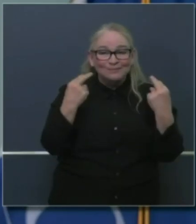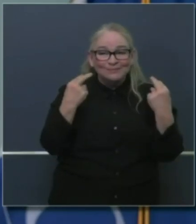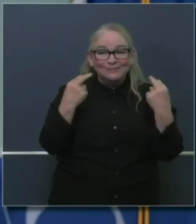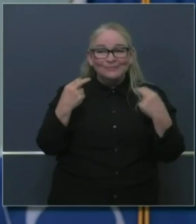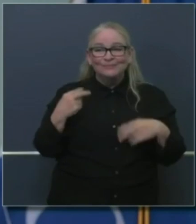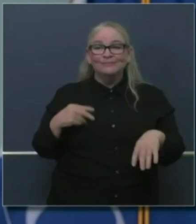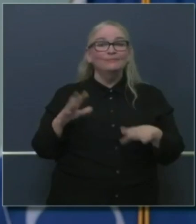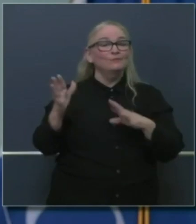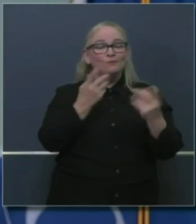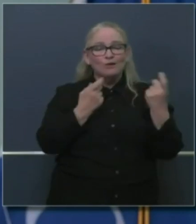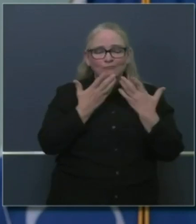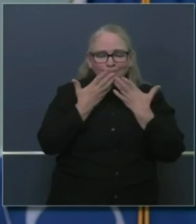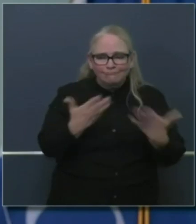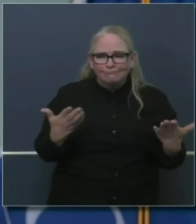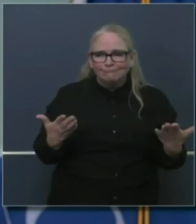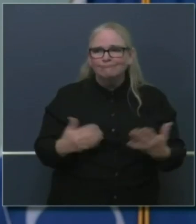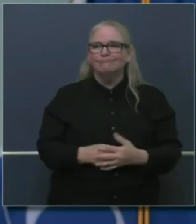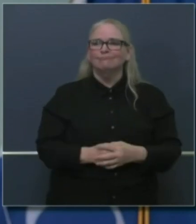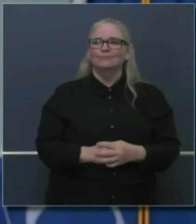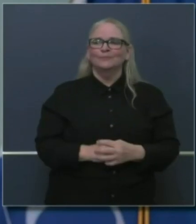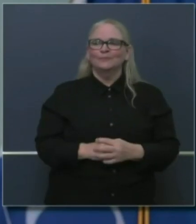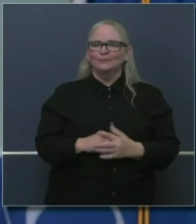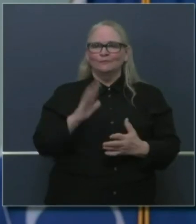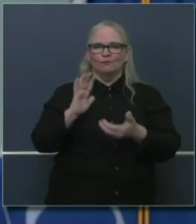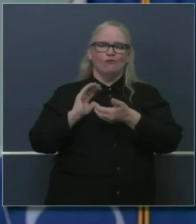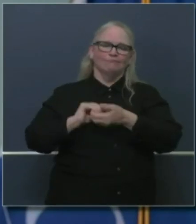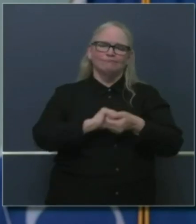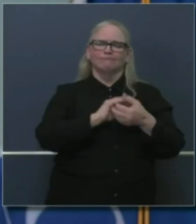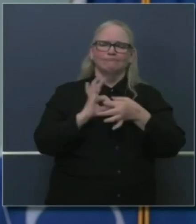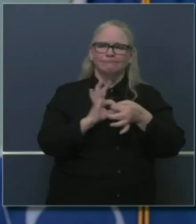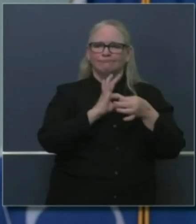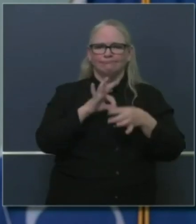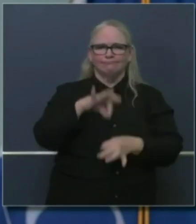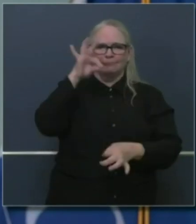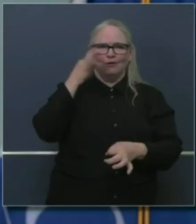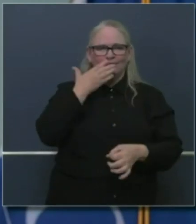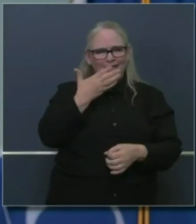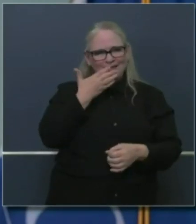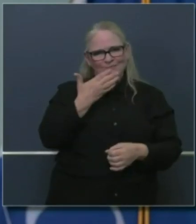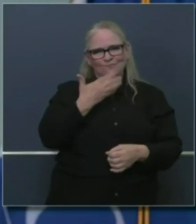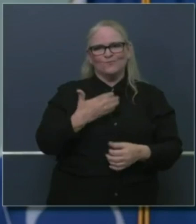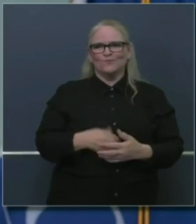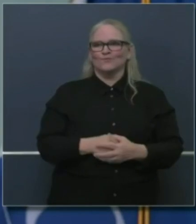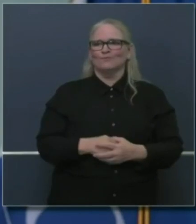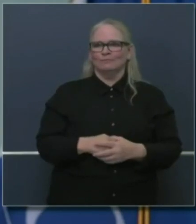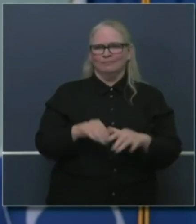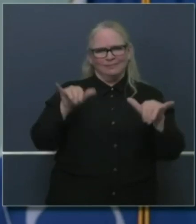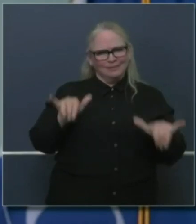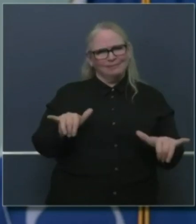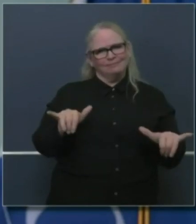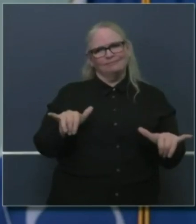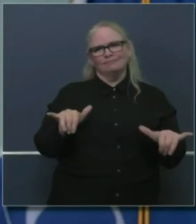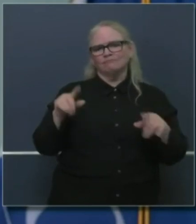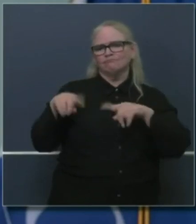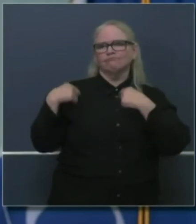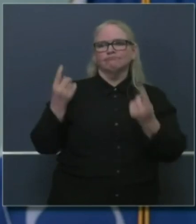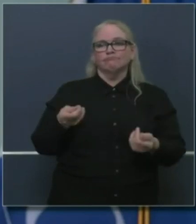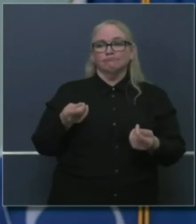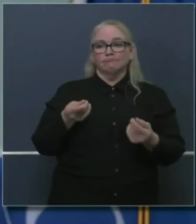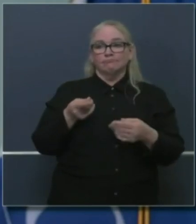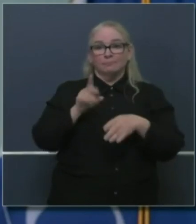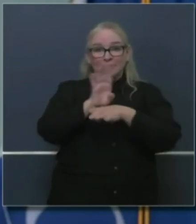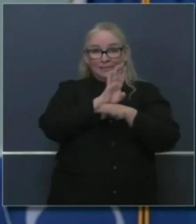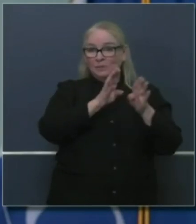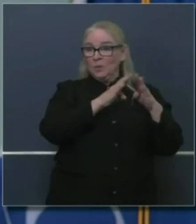for the stewardship. Let me continue to maintain that all of this is subject to